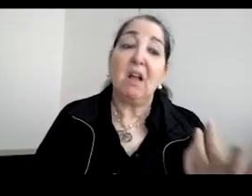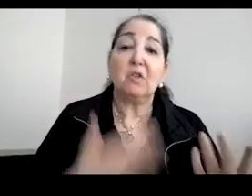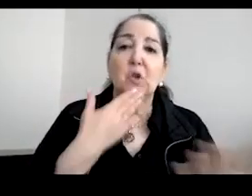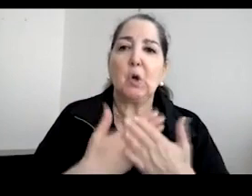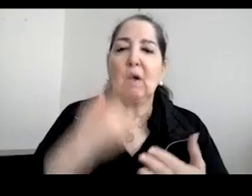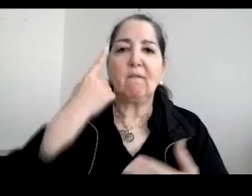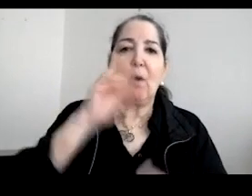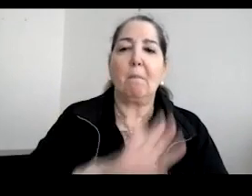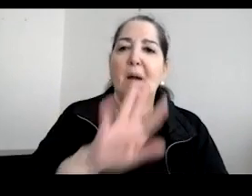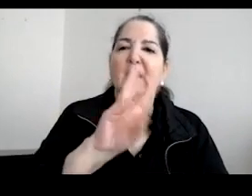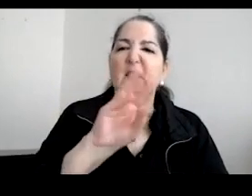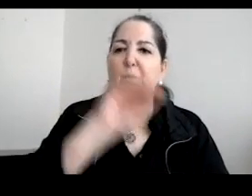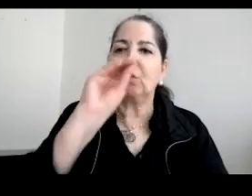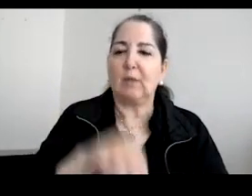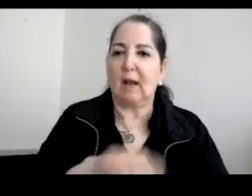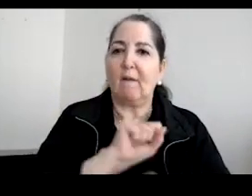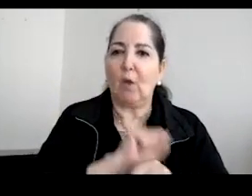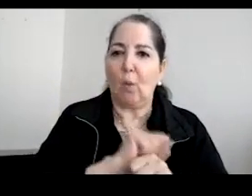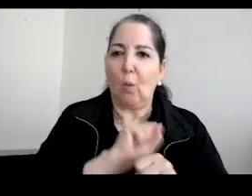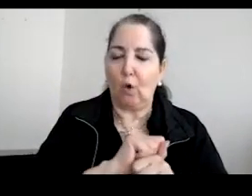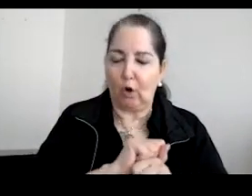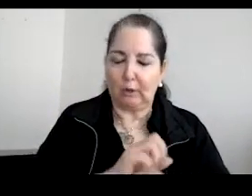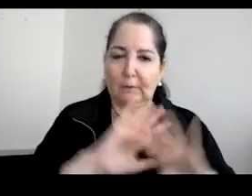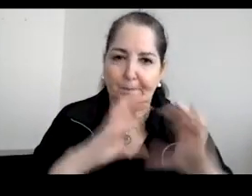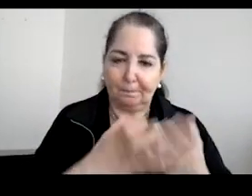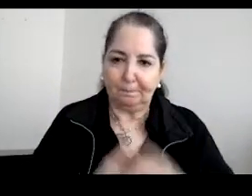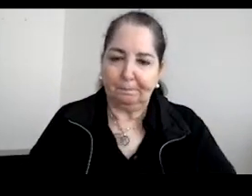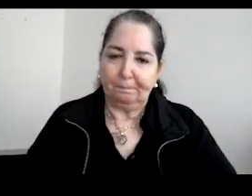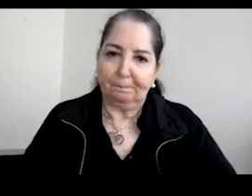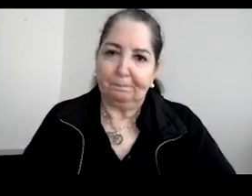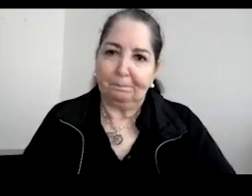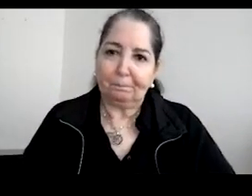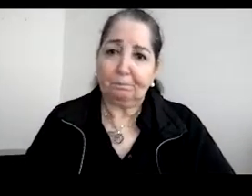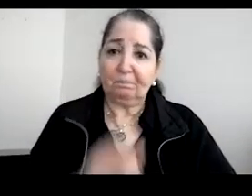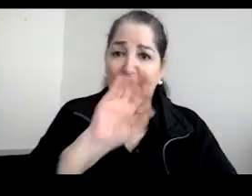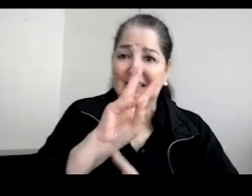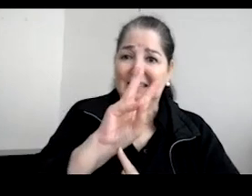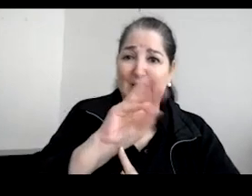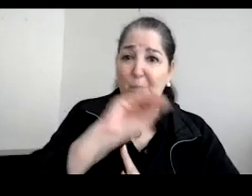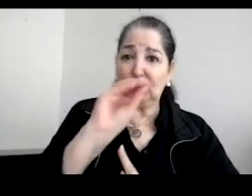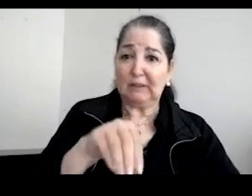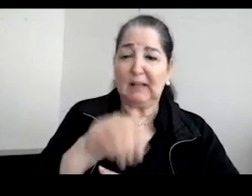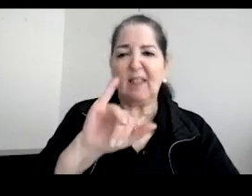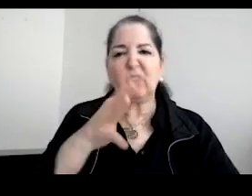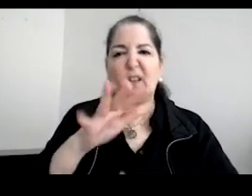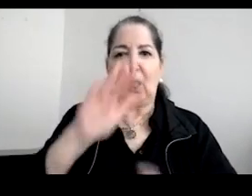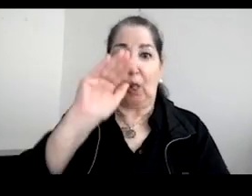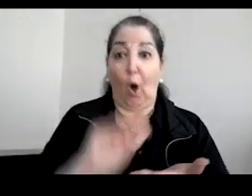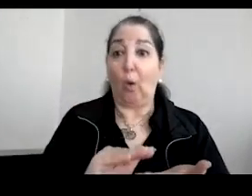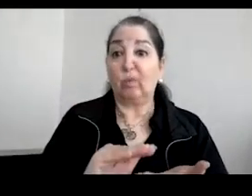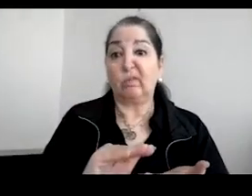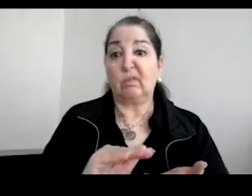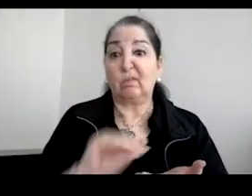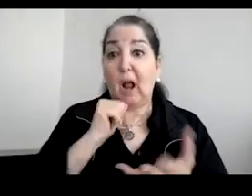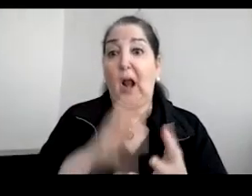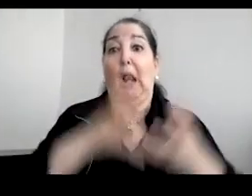some international comparisons later on. So that 6% number is really relatively low relative to other advanced